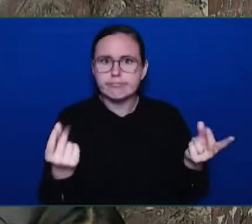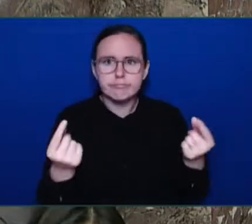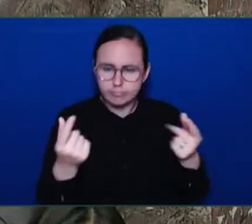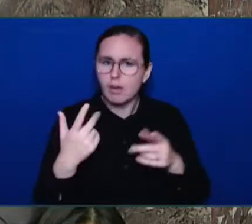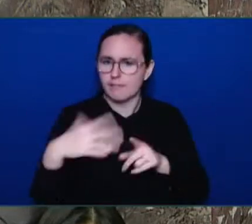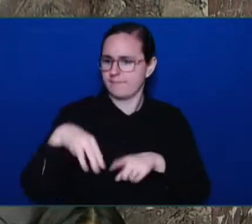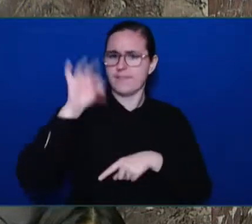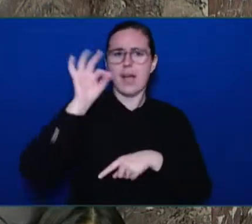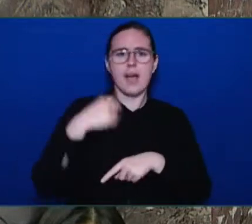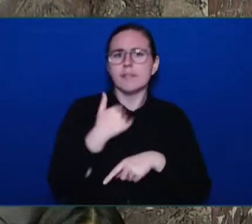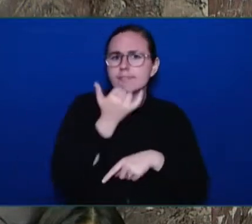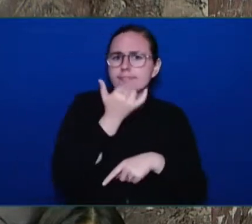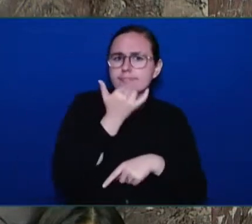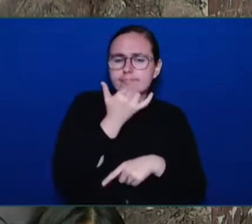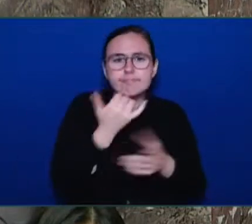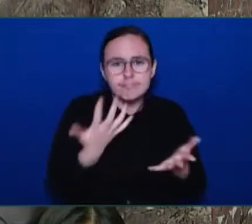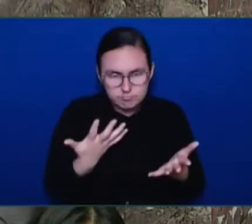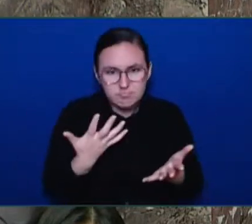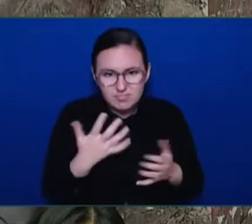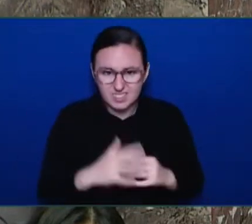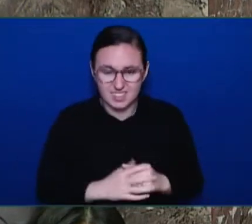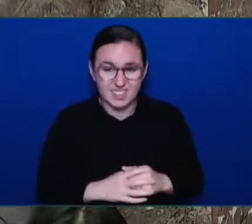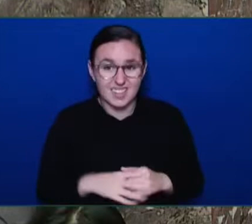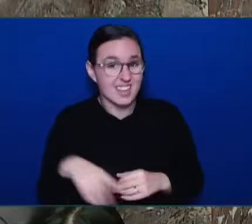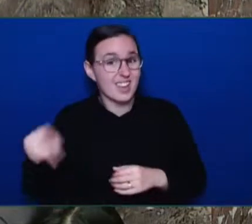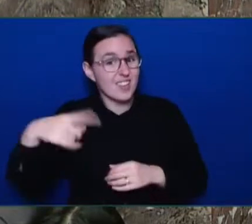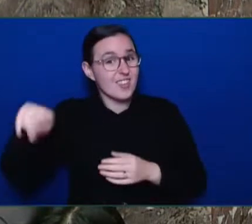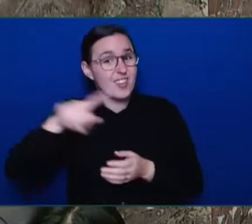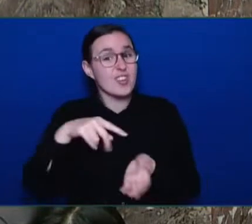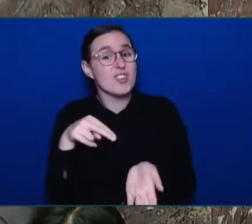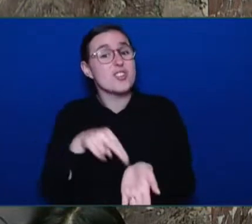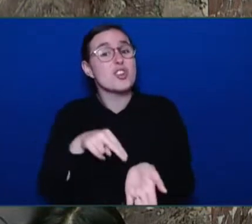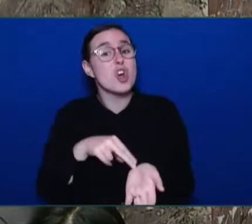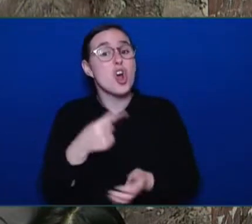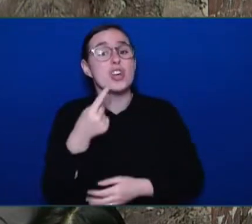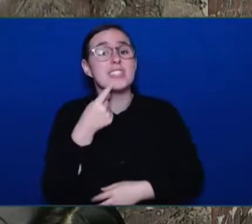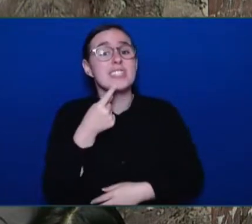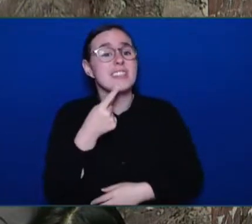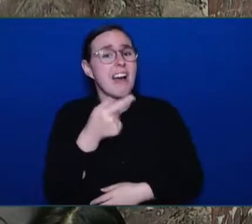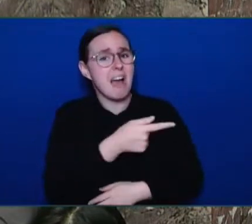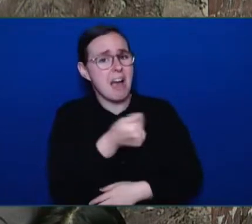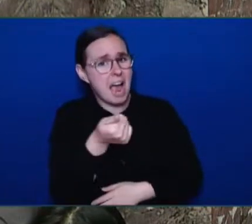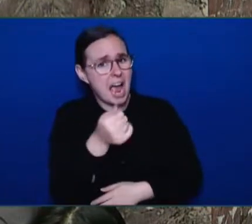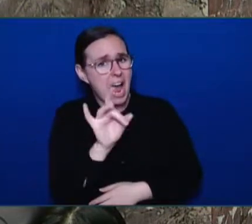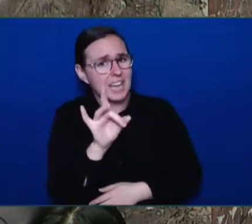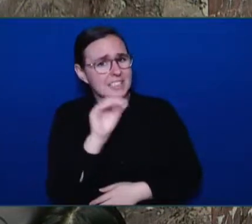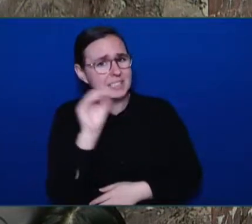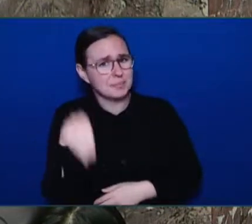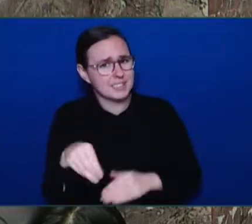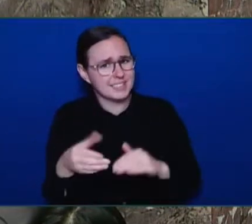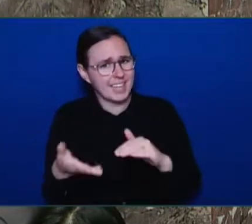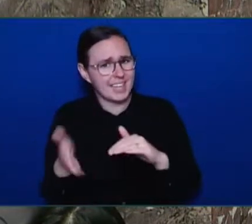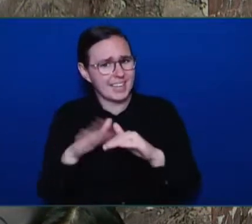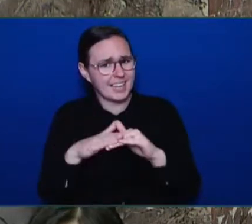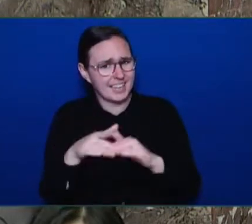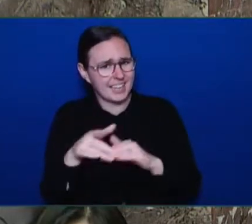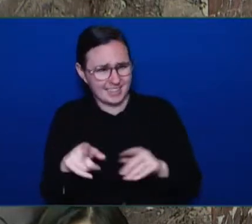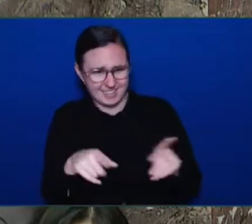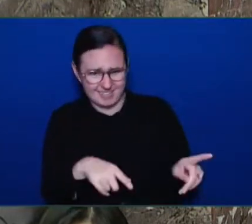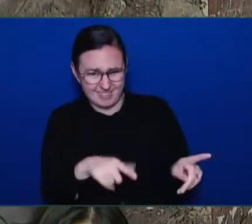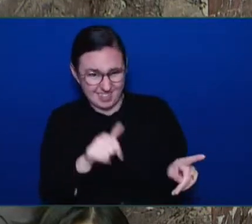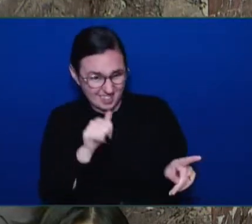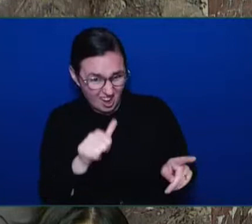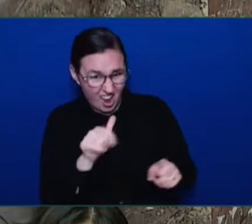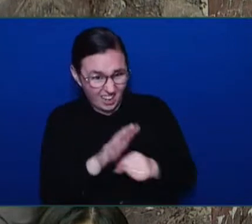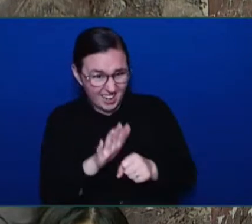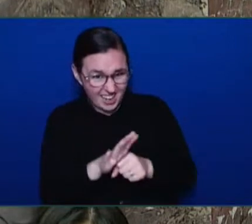nurses, the opposition says 18% more in the bargaining unit is not good enough. I agree, and that's why we're